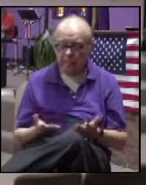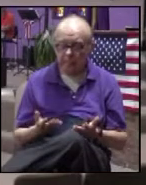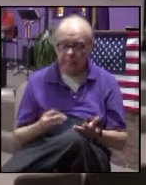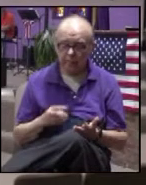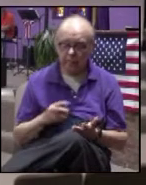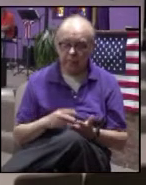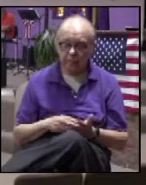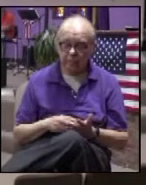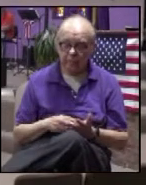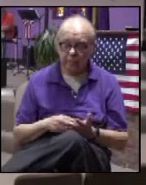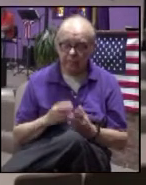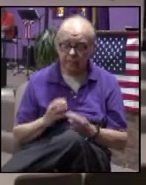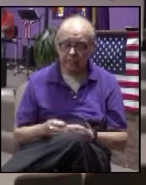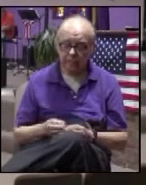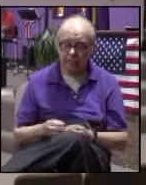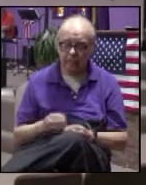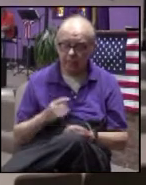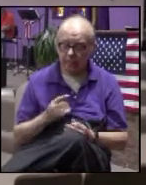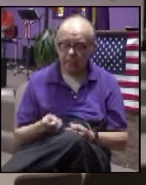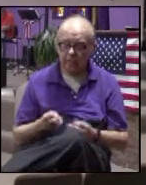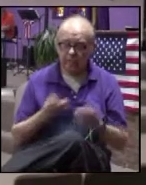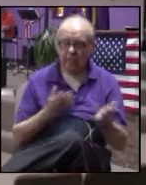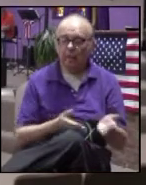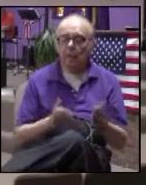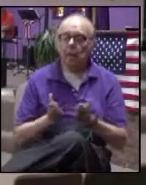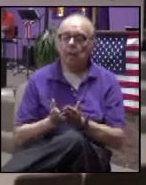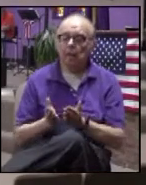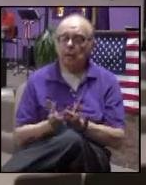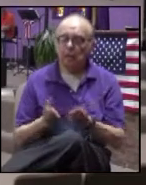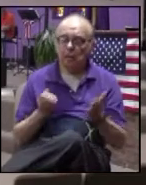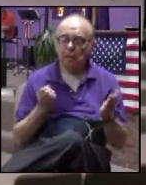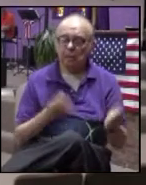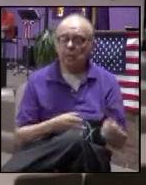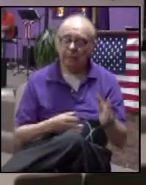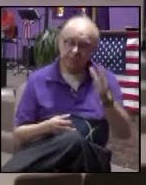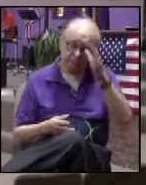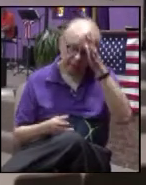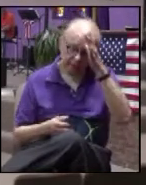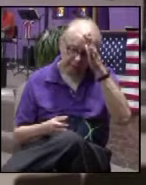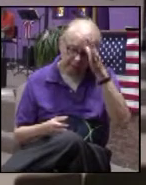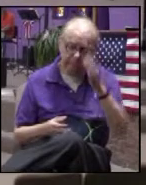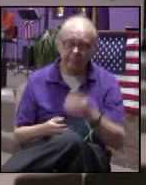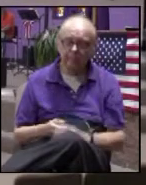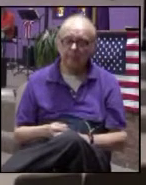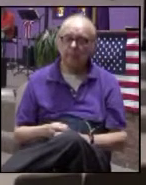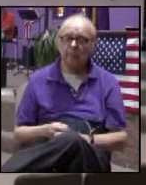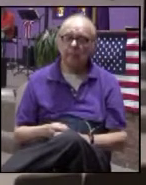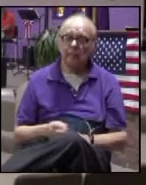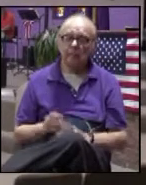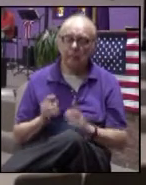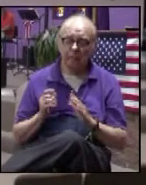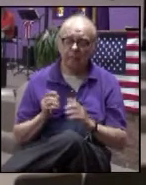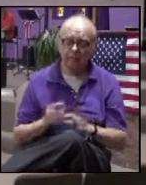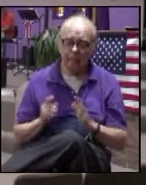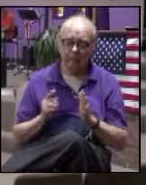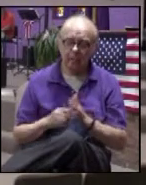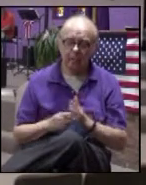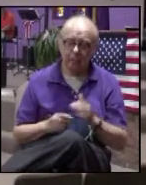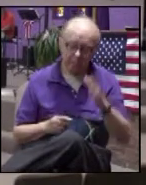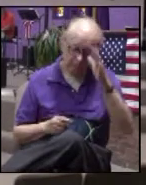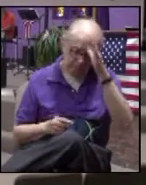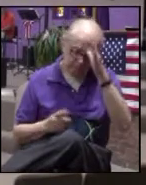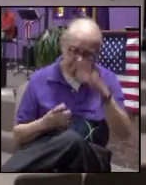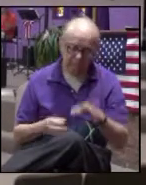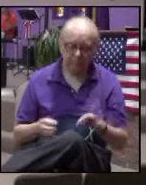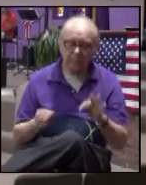conclusions. It says they left their boat and they left their father. That signifies generally fathers are their most